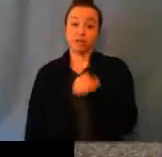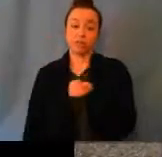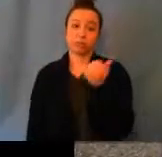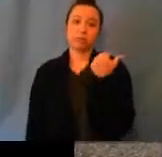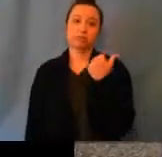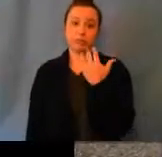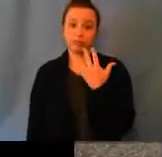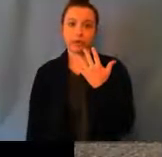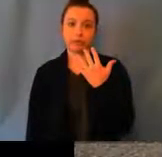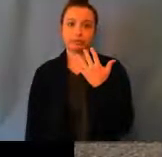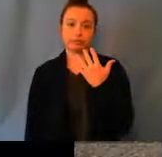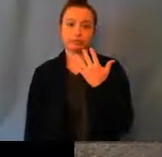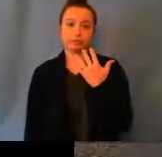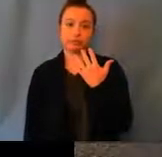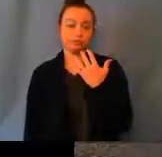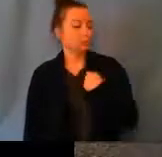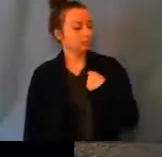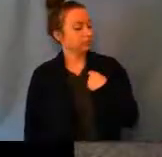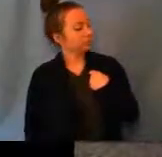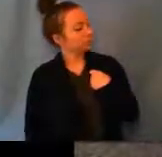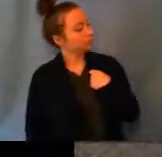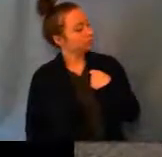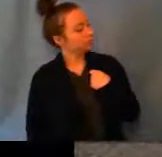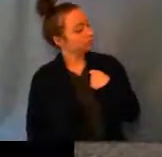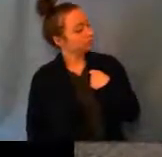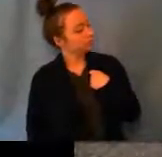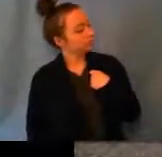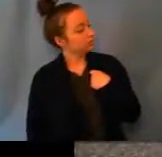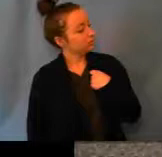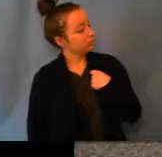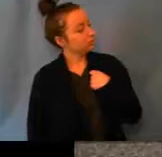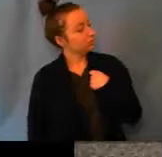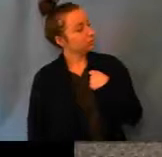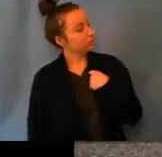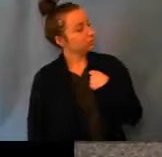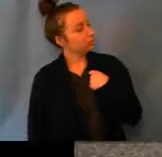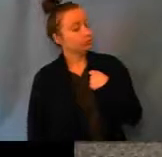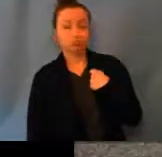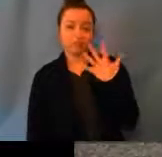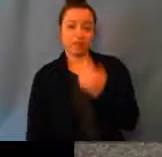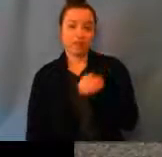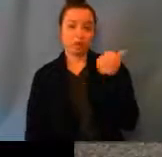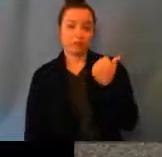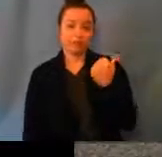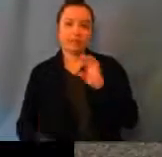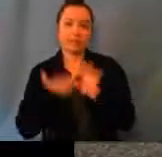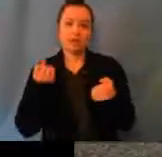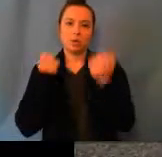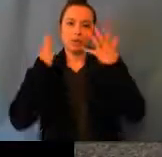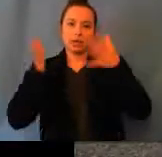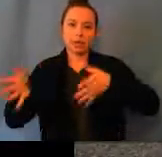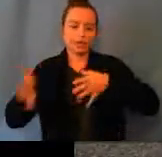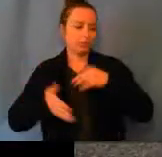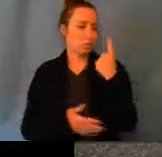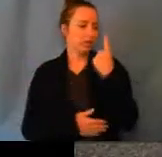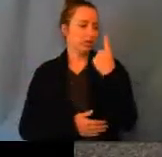away because he doesn't have them anymore. 1, 2, 3, 4, 5. Let's count how many he has